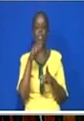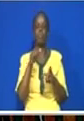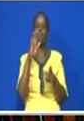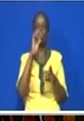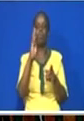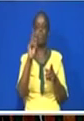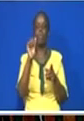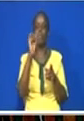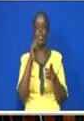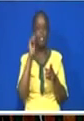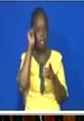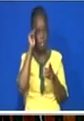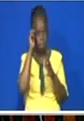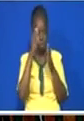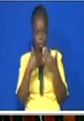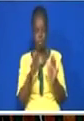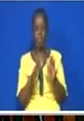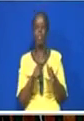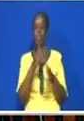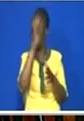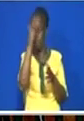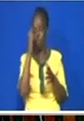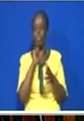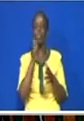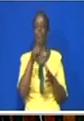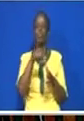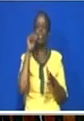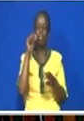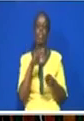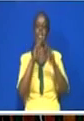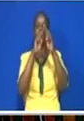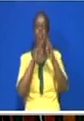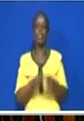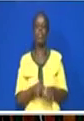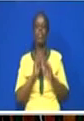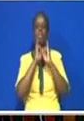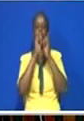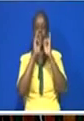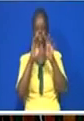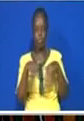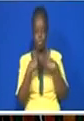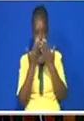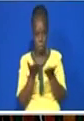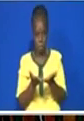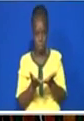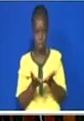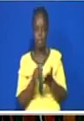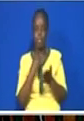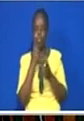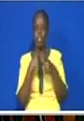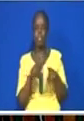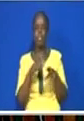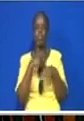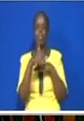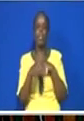probability theoretically, because we are not picking, we are relying on the information given. So let us go